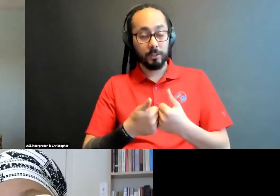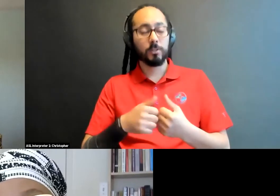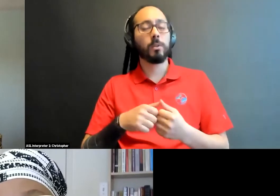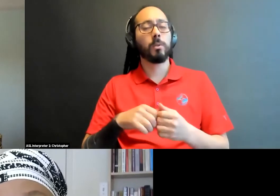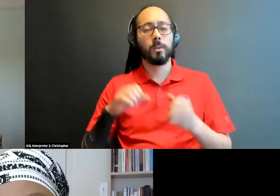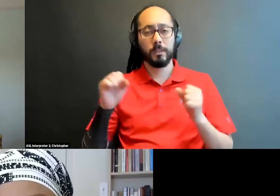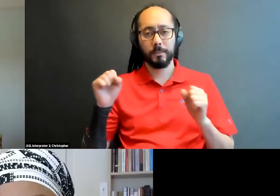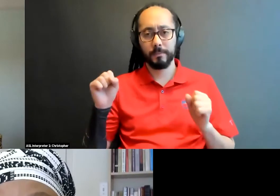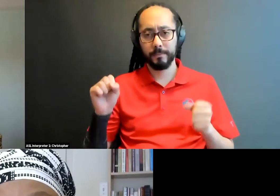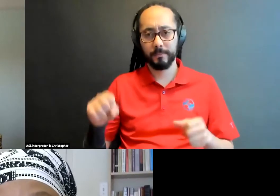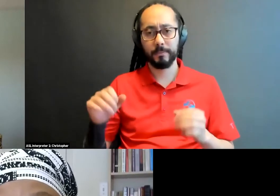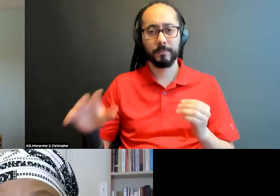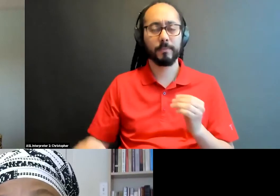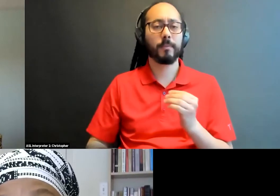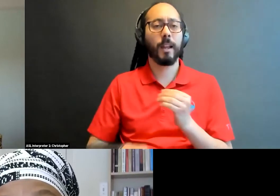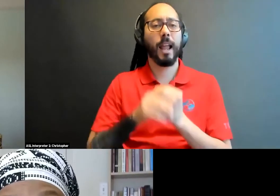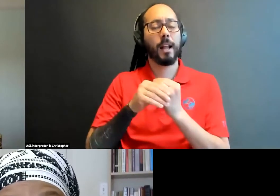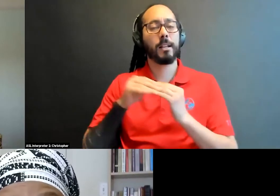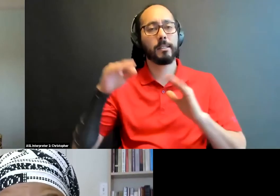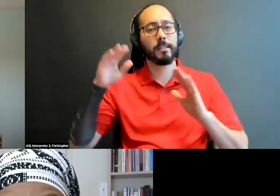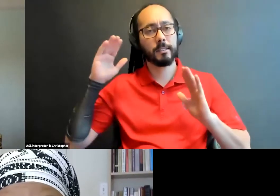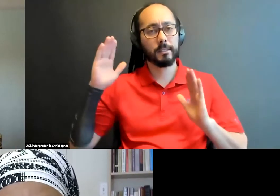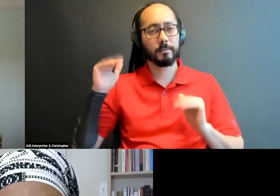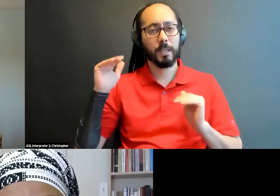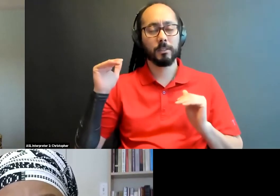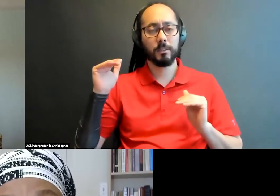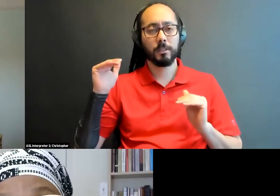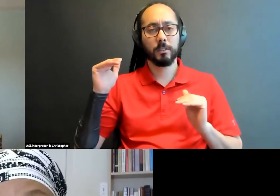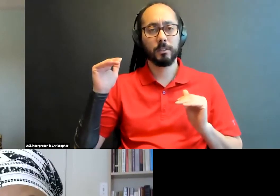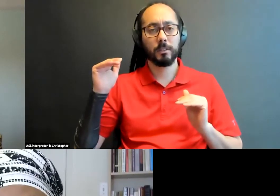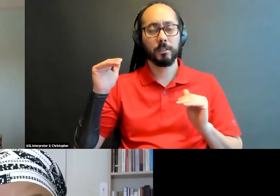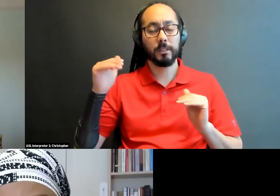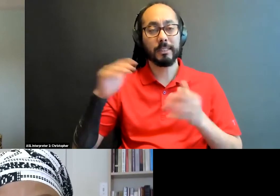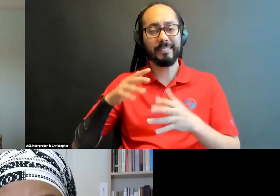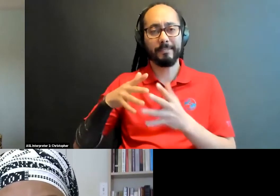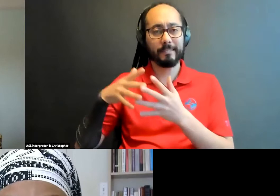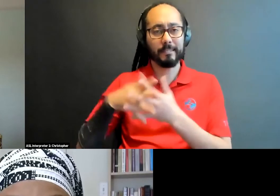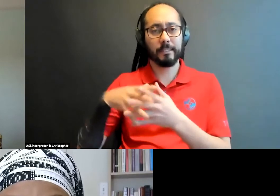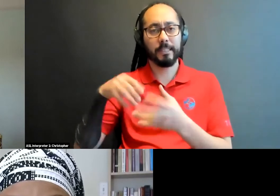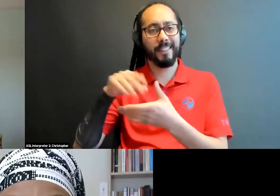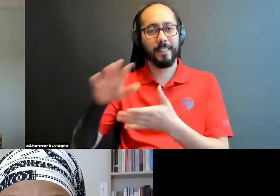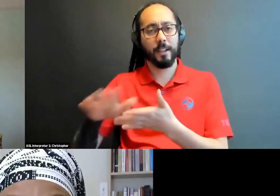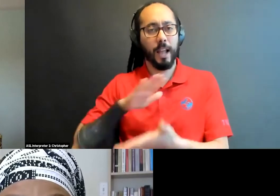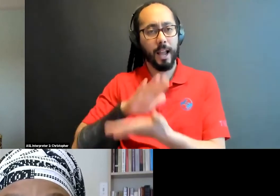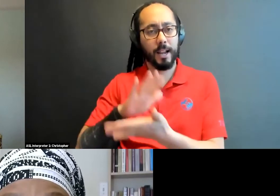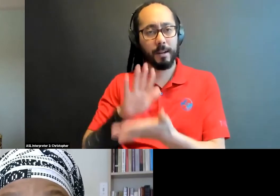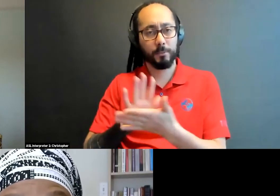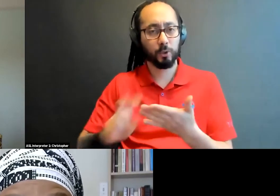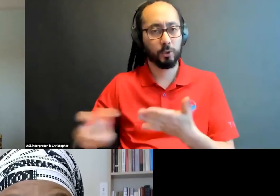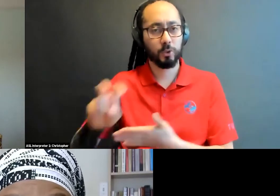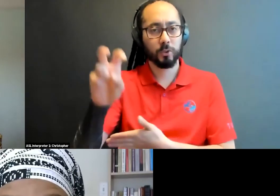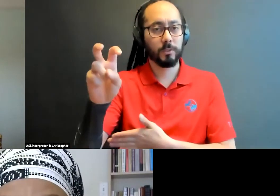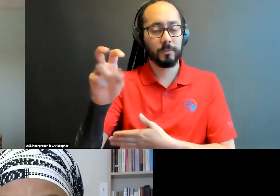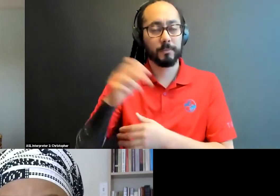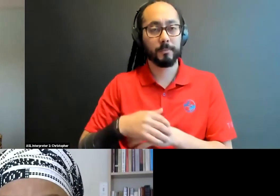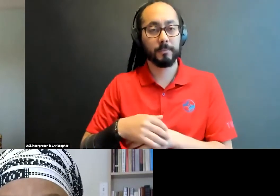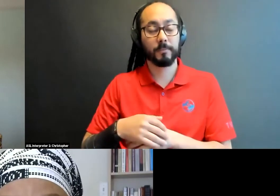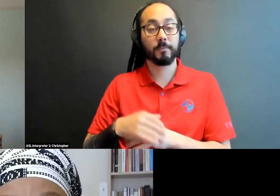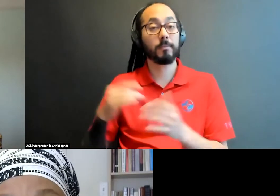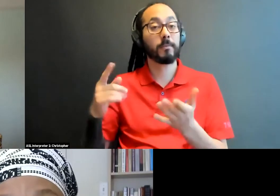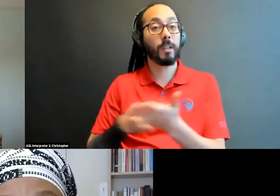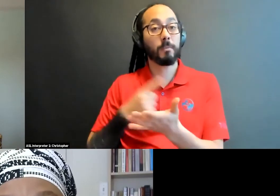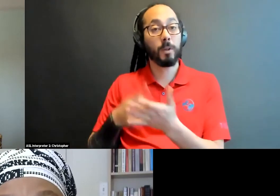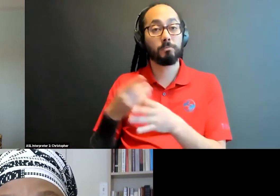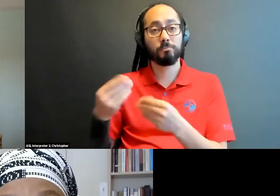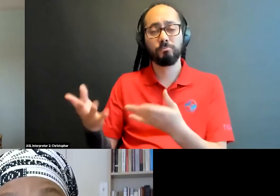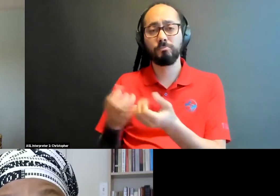expectations embedded in students' academic journeys, some of which have been delivered in a supportive environment